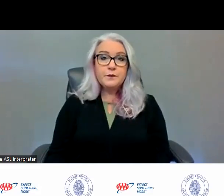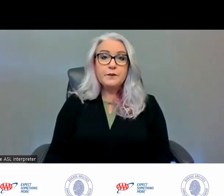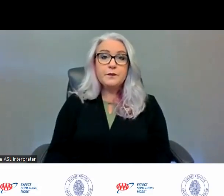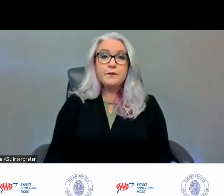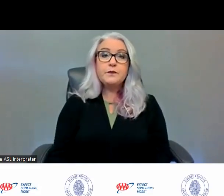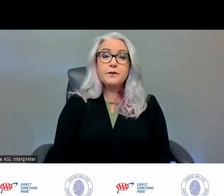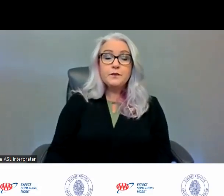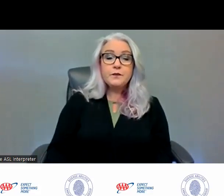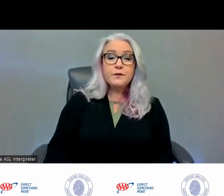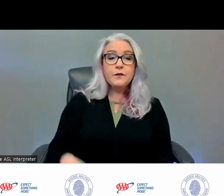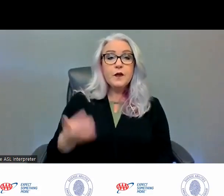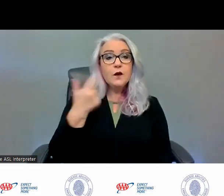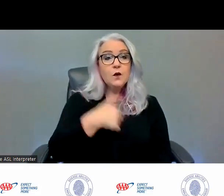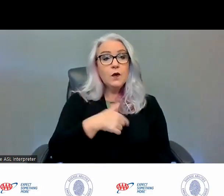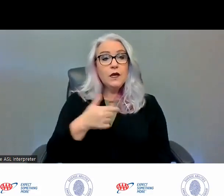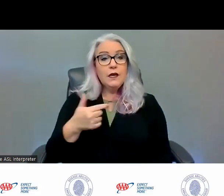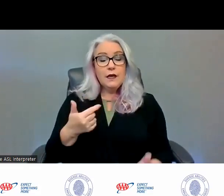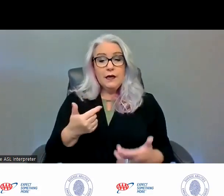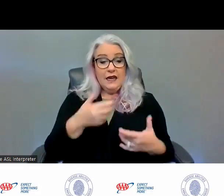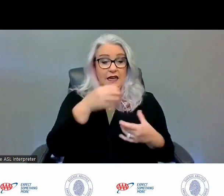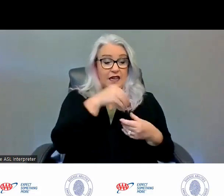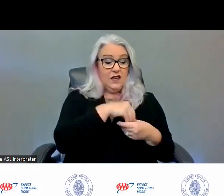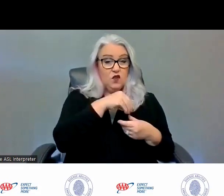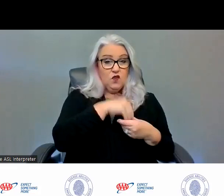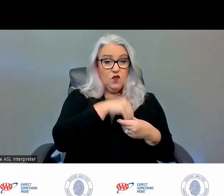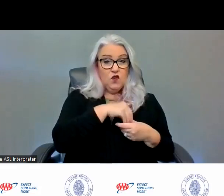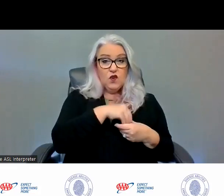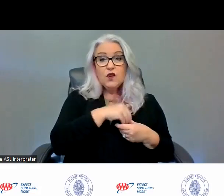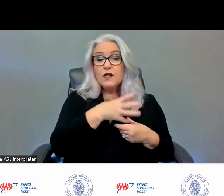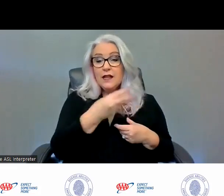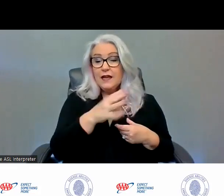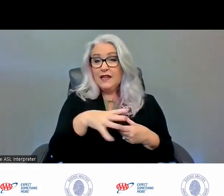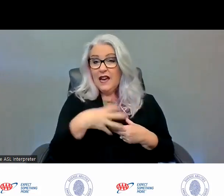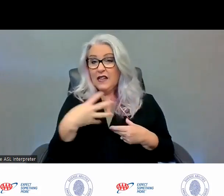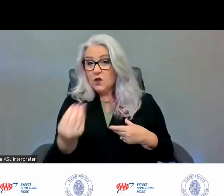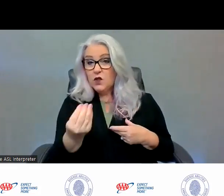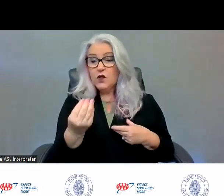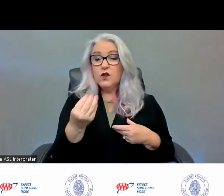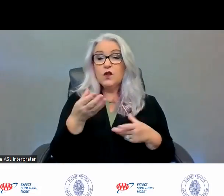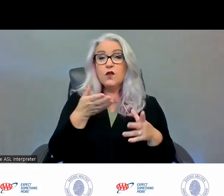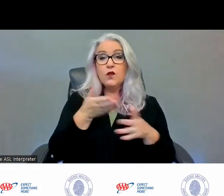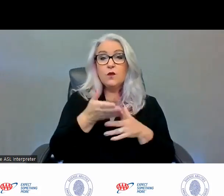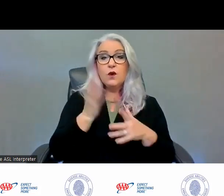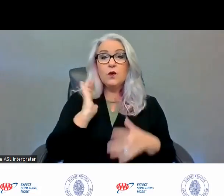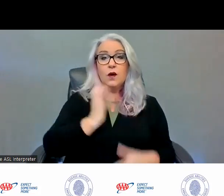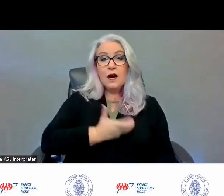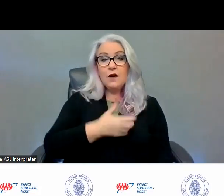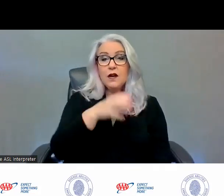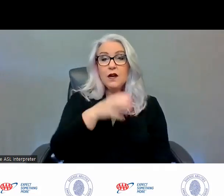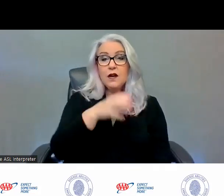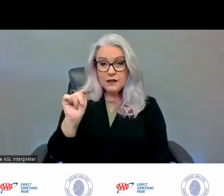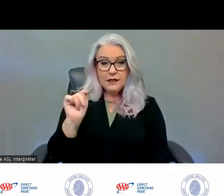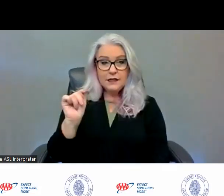We live this both internally and externally through our ERGs or affinity